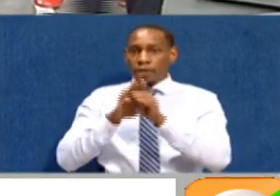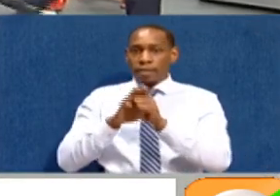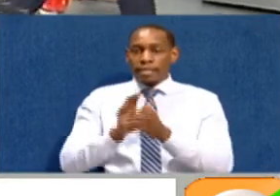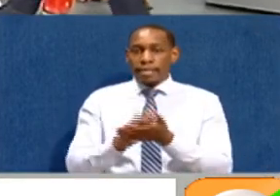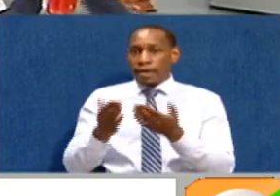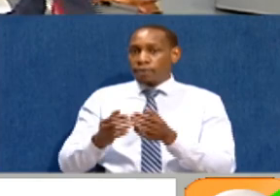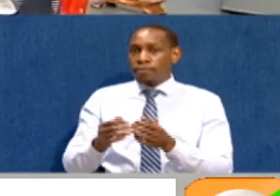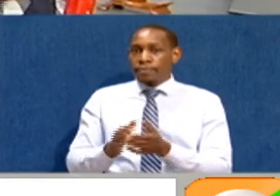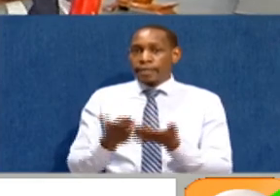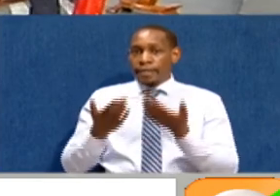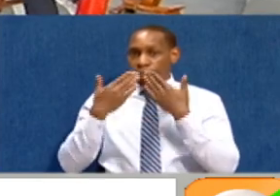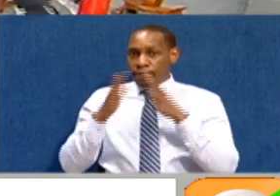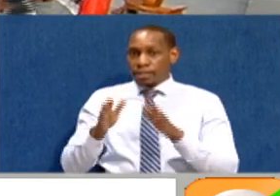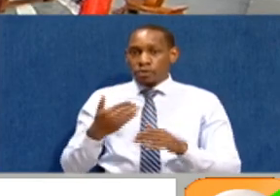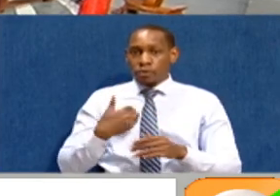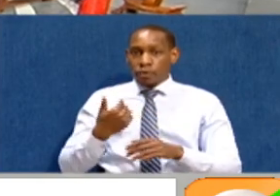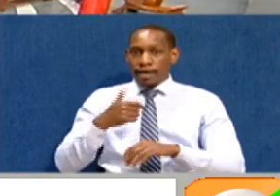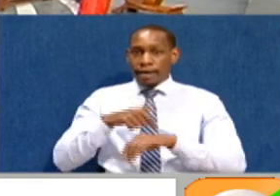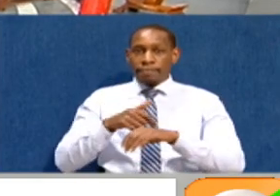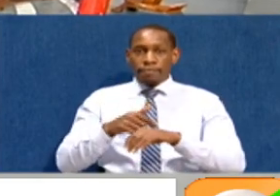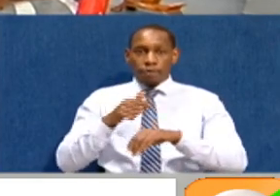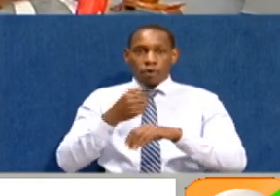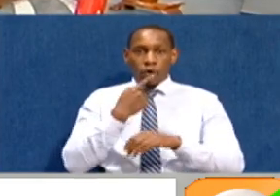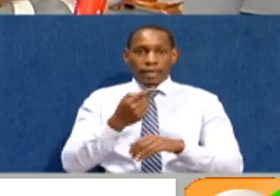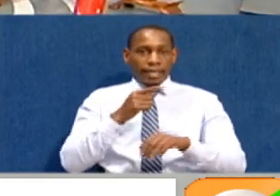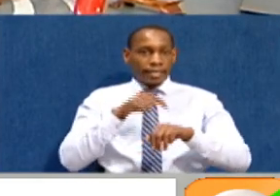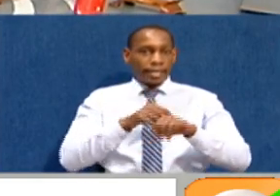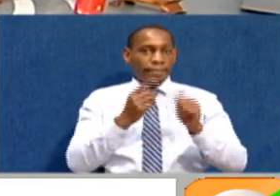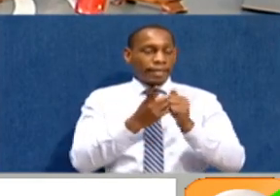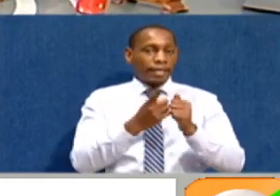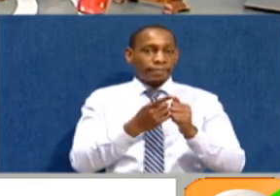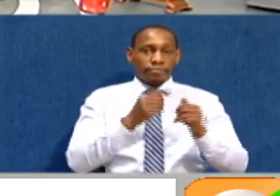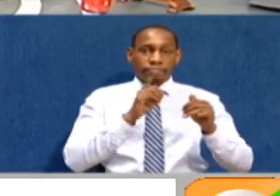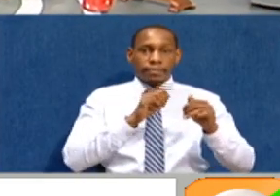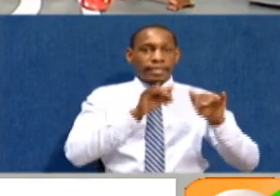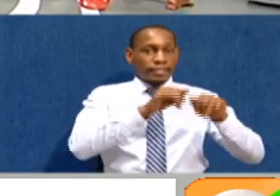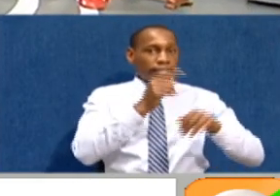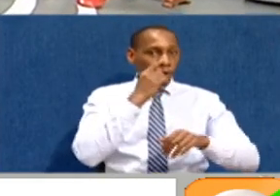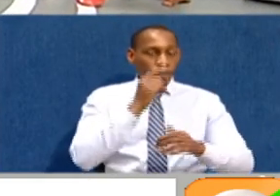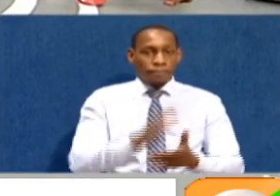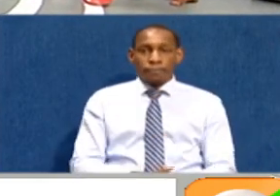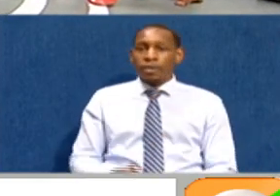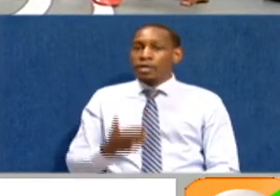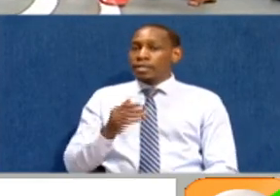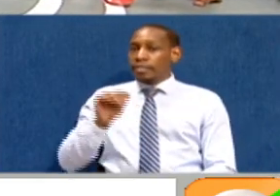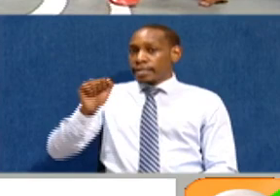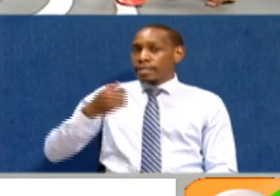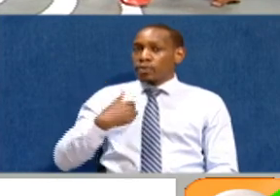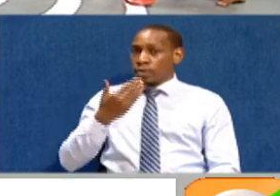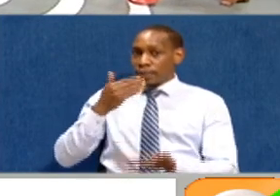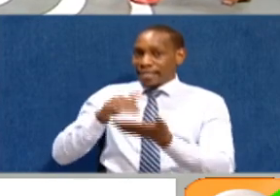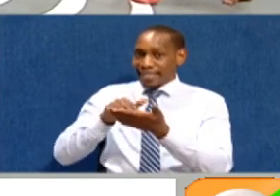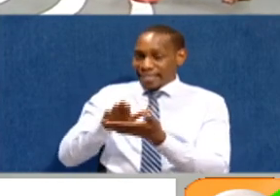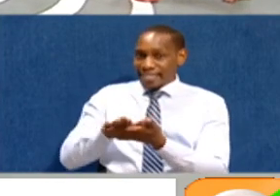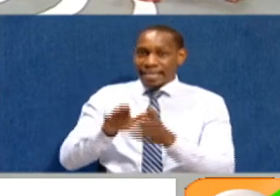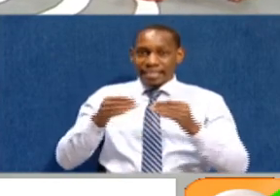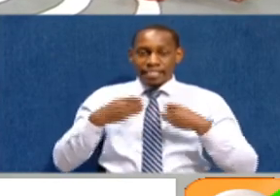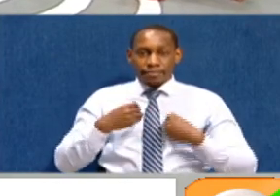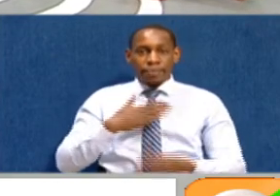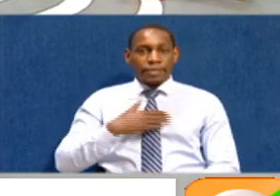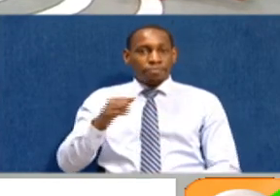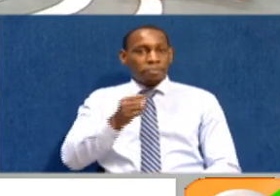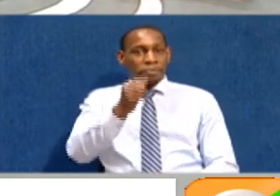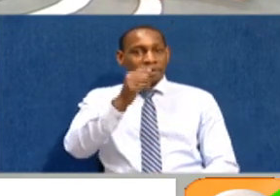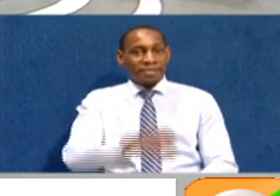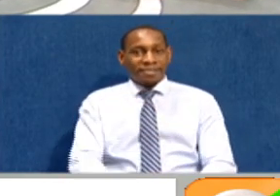Let's conclude, gentlemen, because I know there's a curfew and you guys... There's a curfew. You know, yeah, I apologize. Well, yes, and I need a letter to allow me.